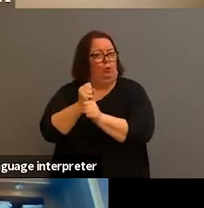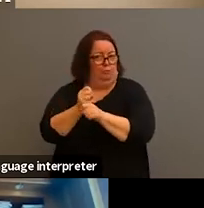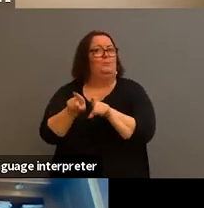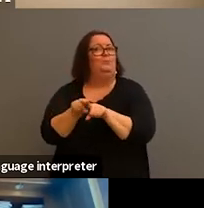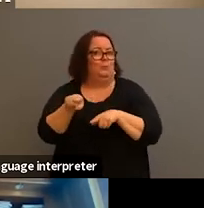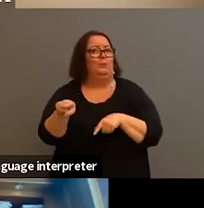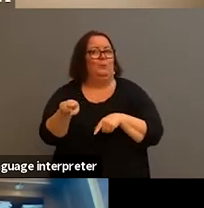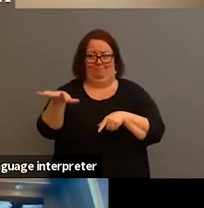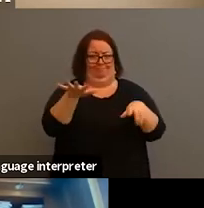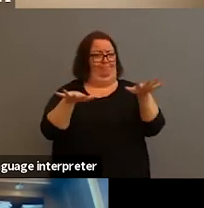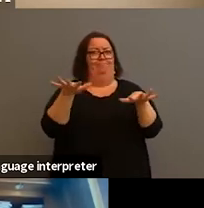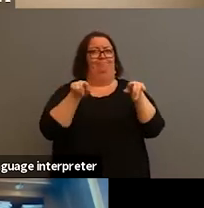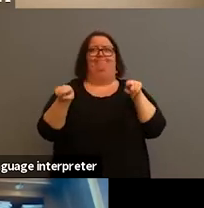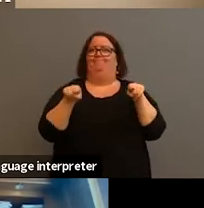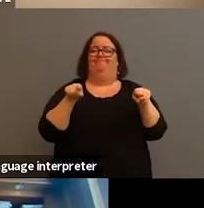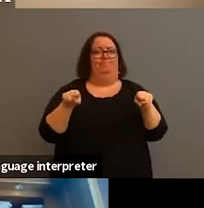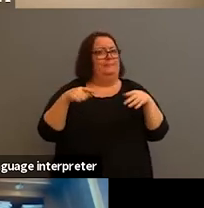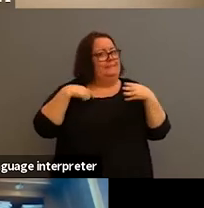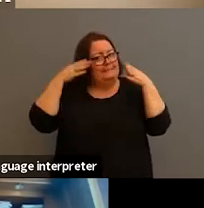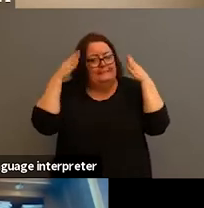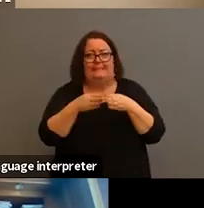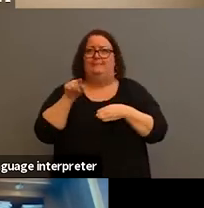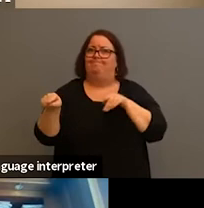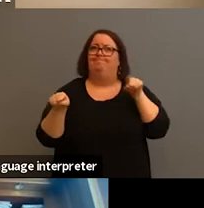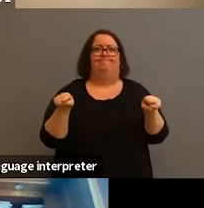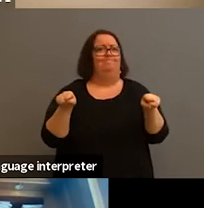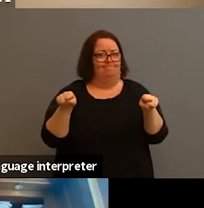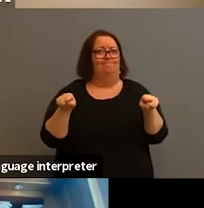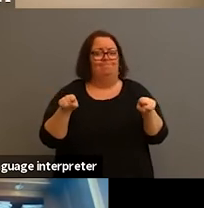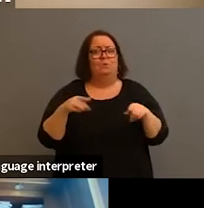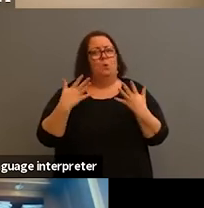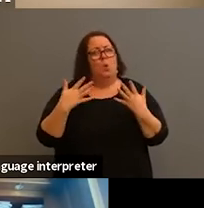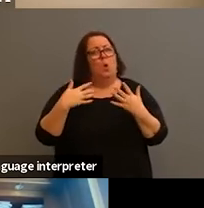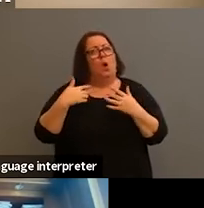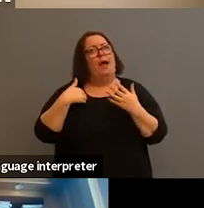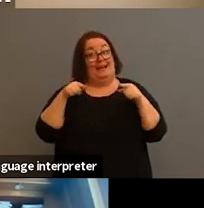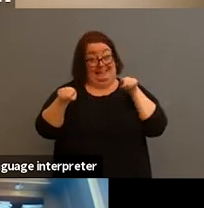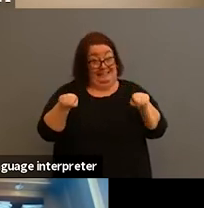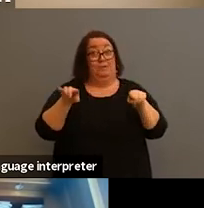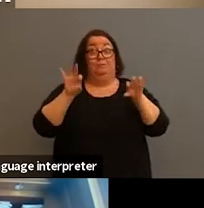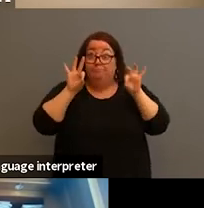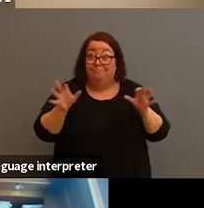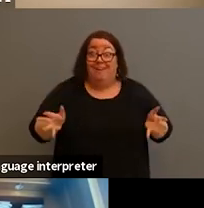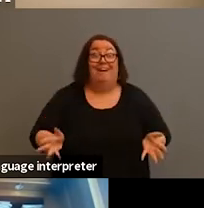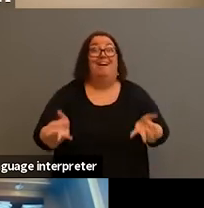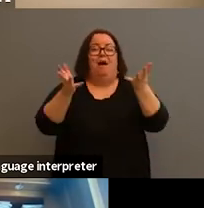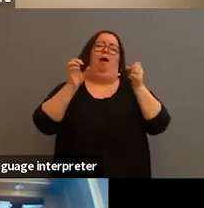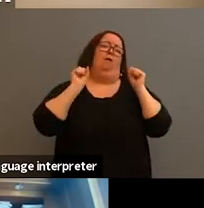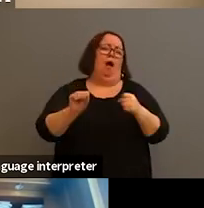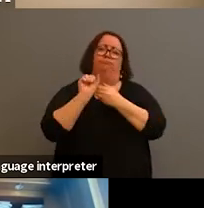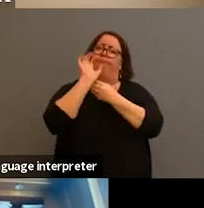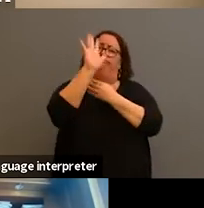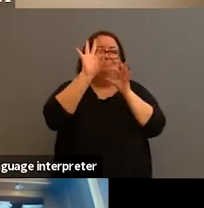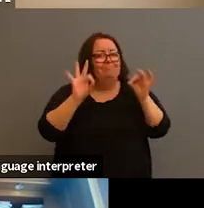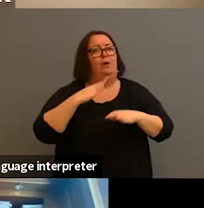focusing disability as a perspective when we talk about sustainable cities and how to create sustainable